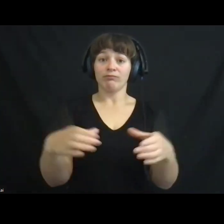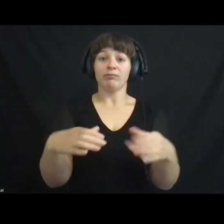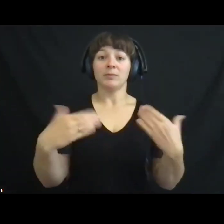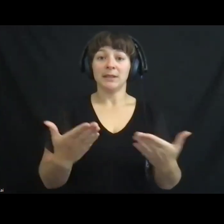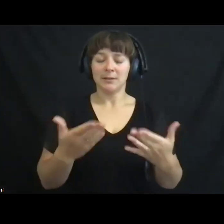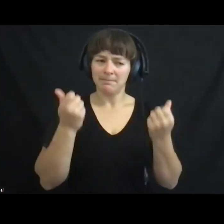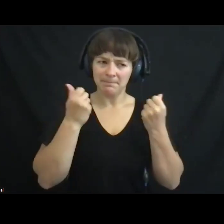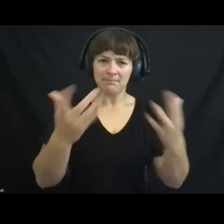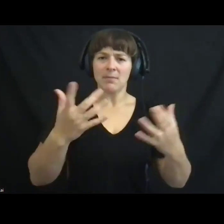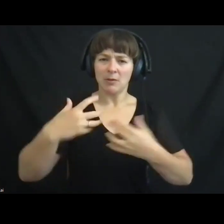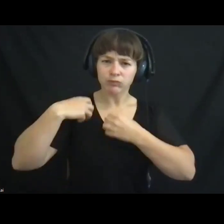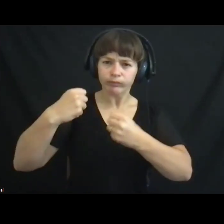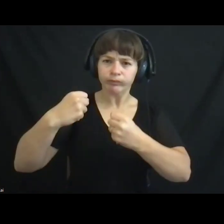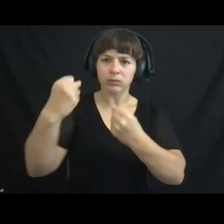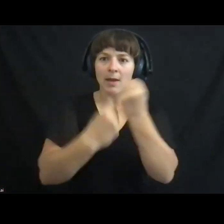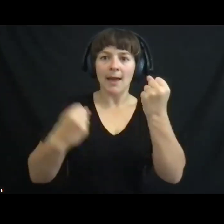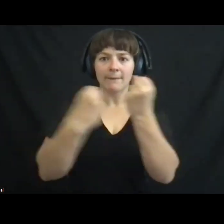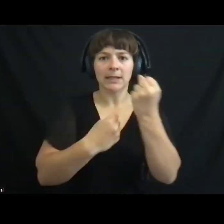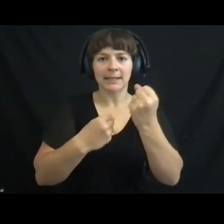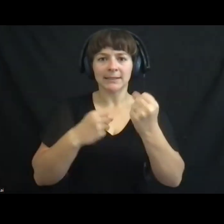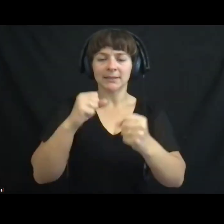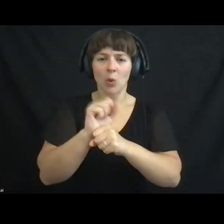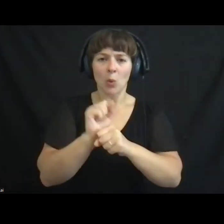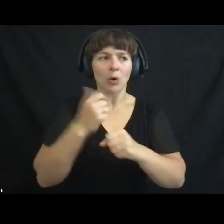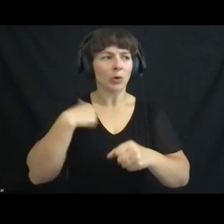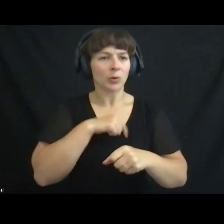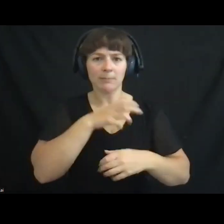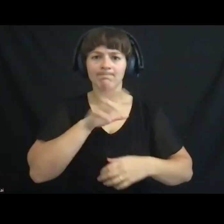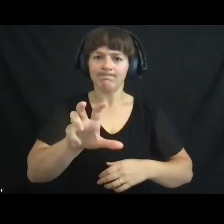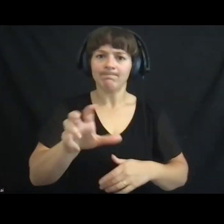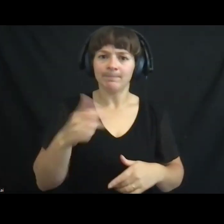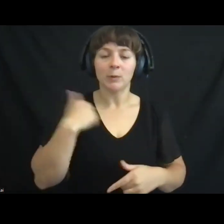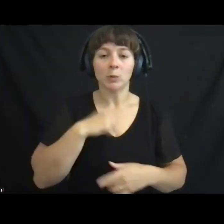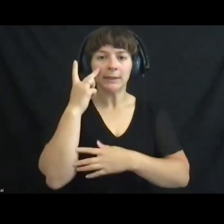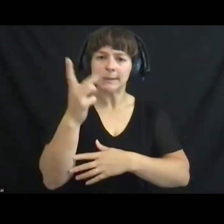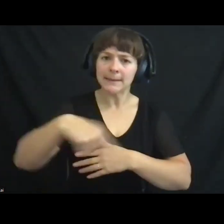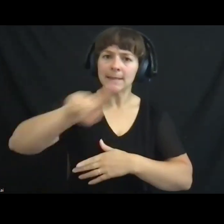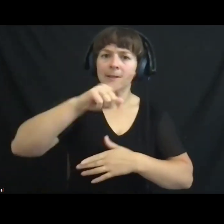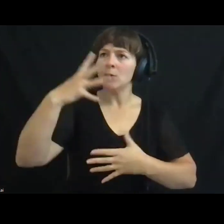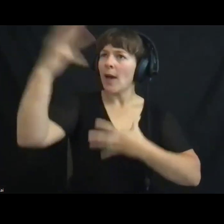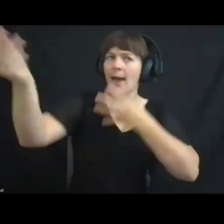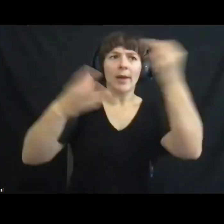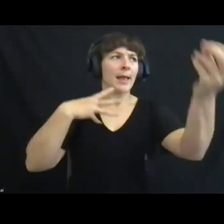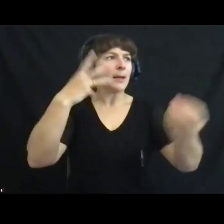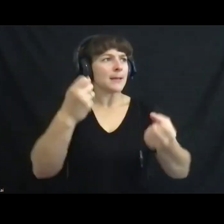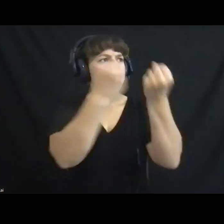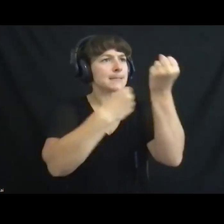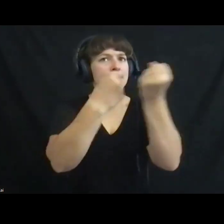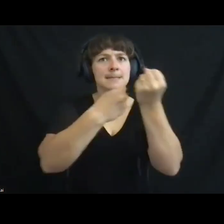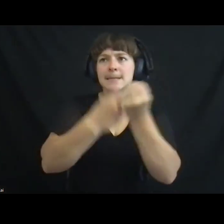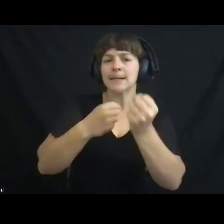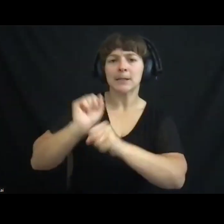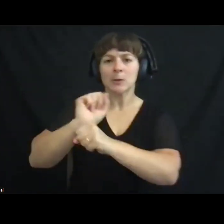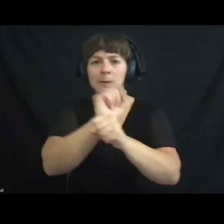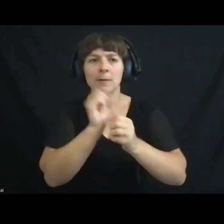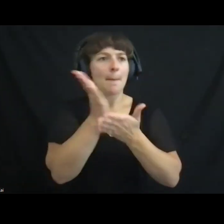strong advocates in the work that we do. And we have seen you out doing your advocacy, especially at budget committee